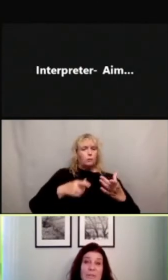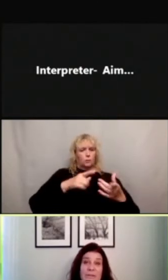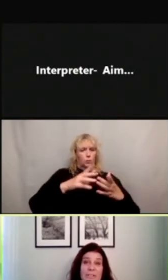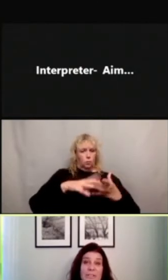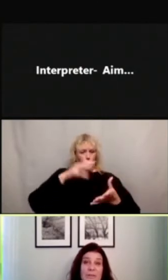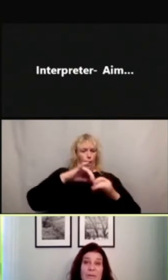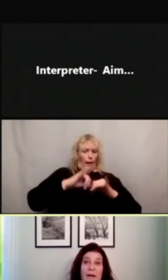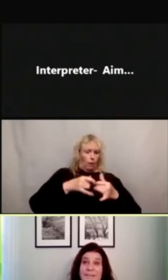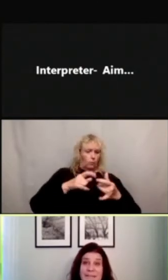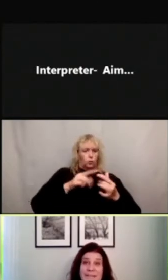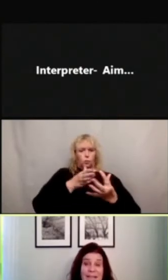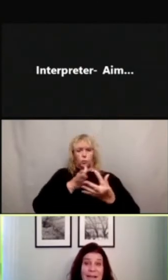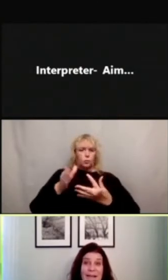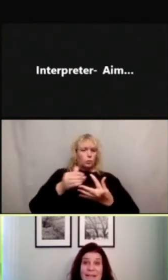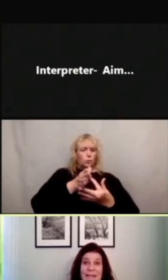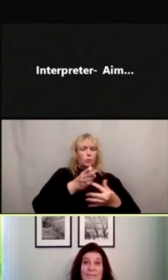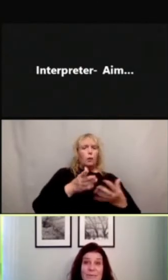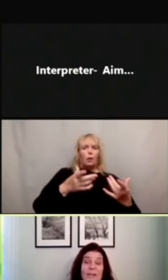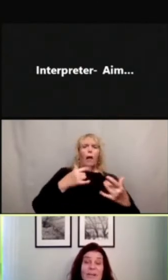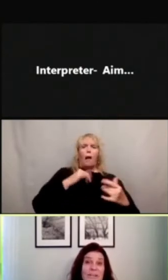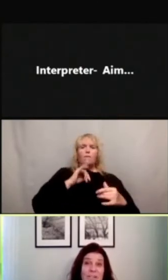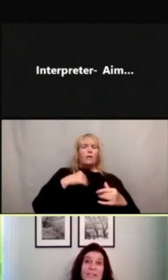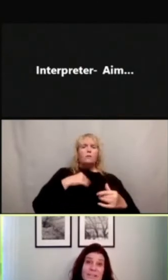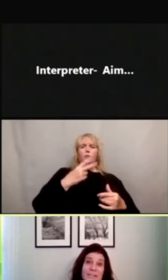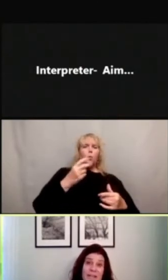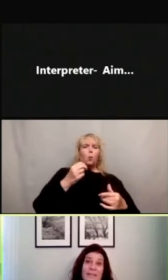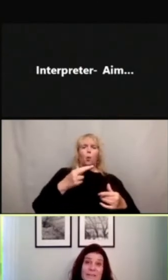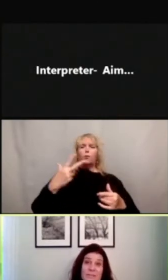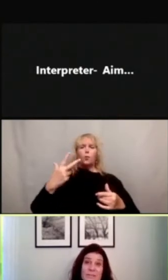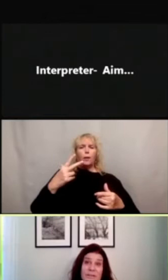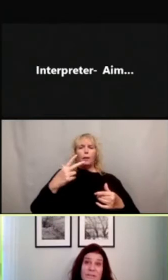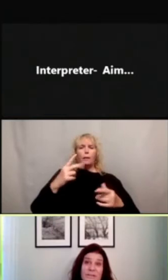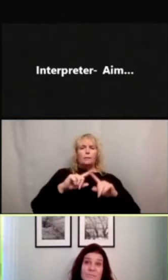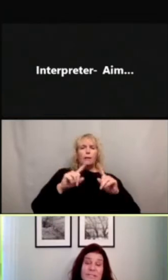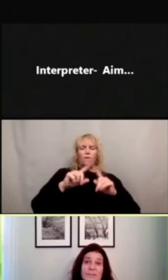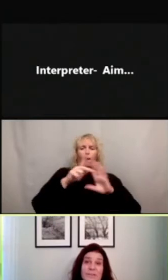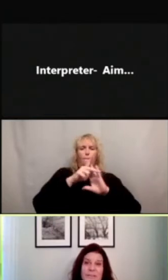trying to compare 2 or 3 policies, even with a college education, I think it